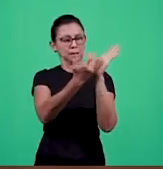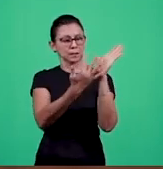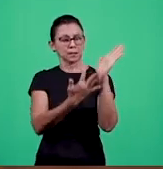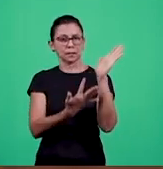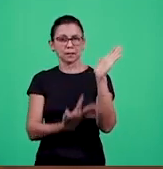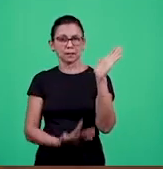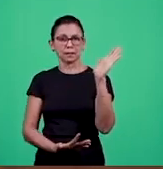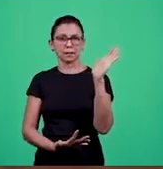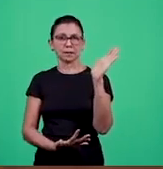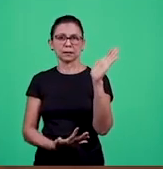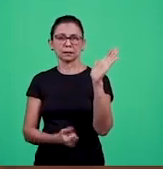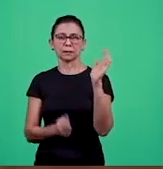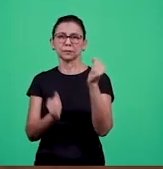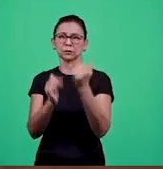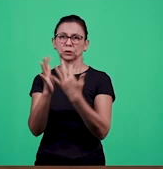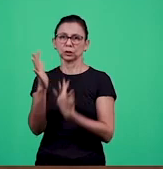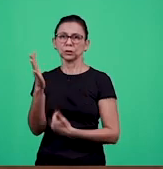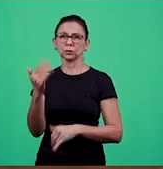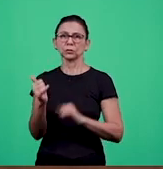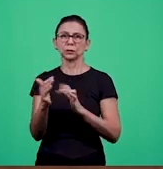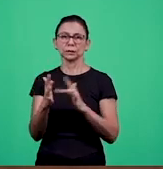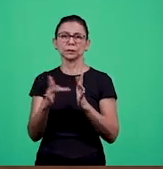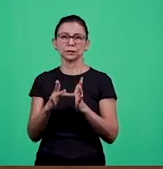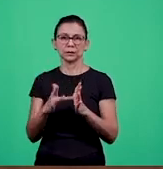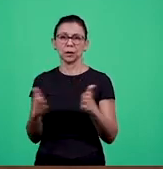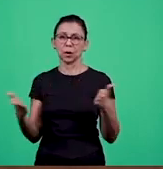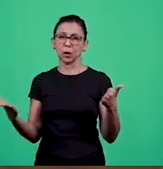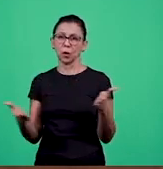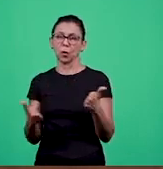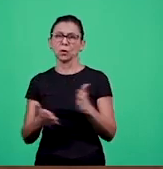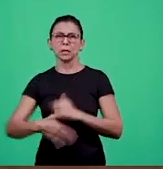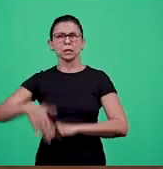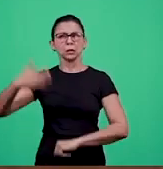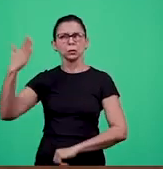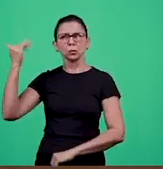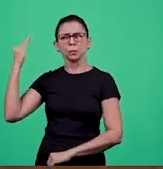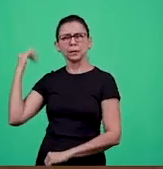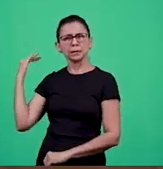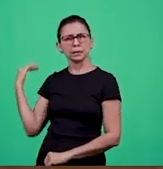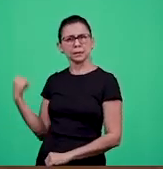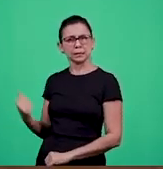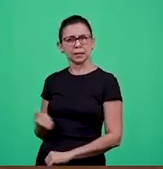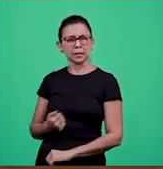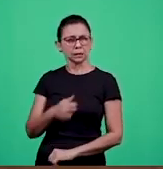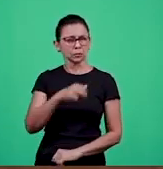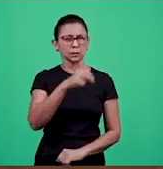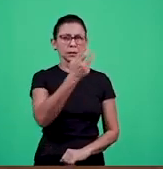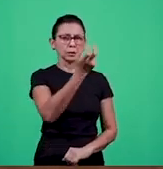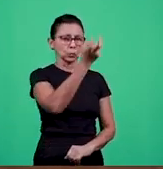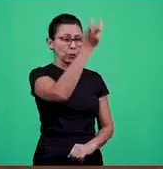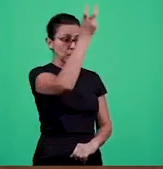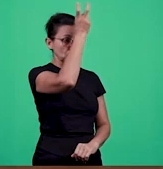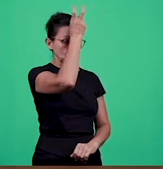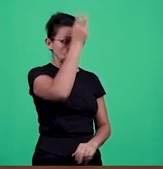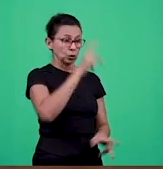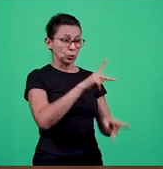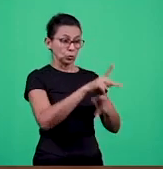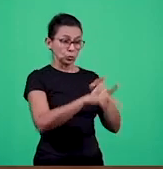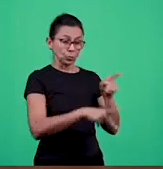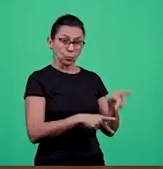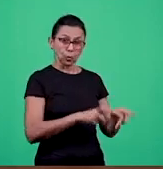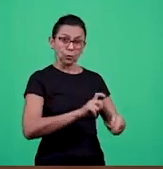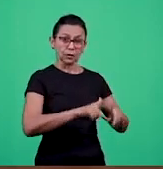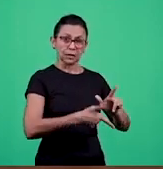it was passed in the doorpost and the lintels when the people were celebrating the Passover